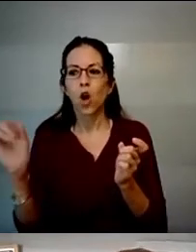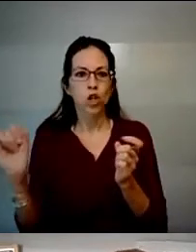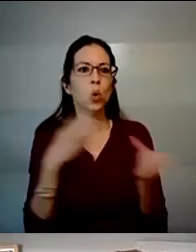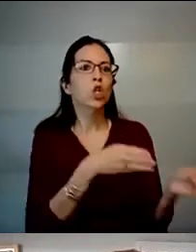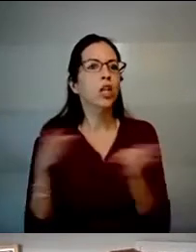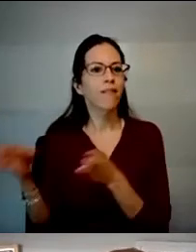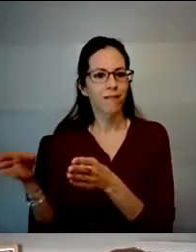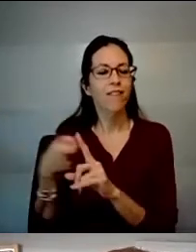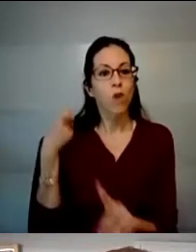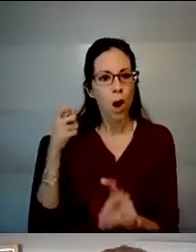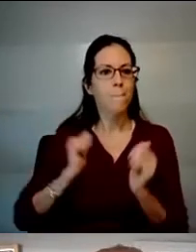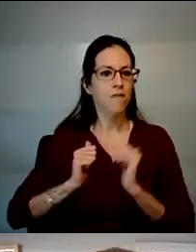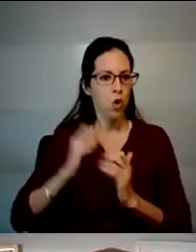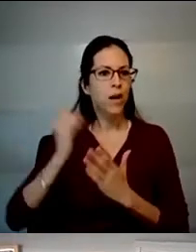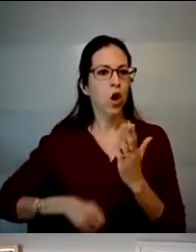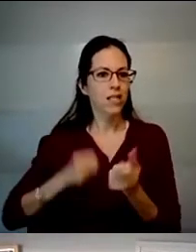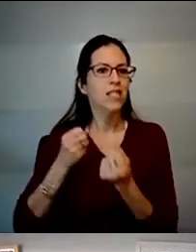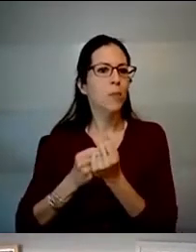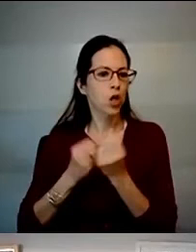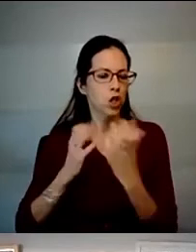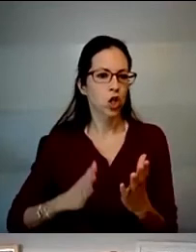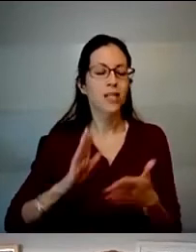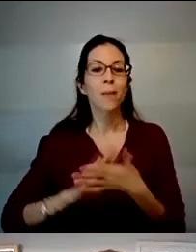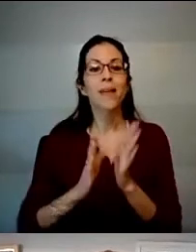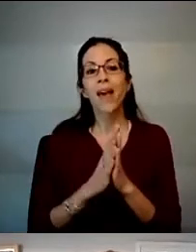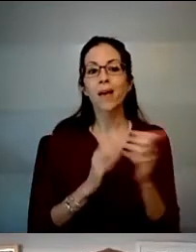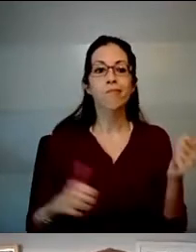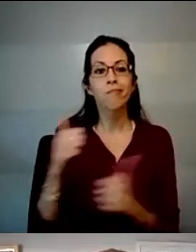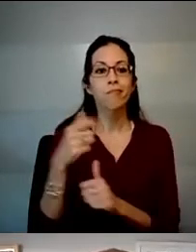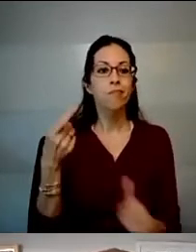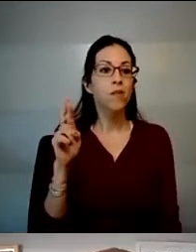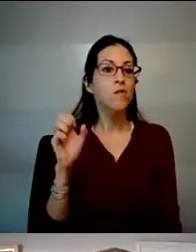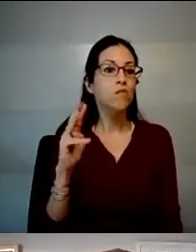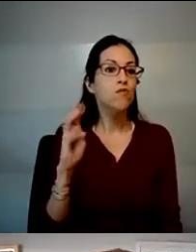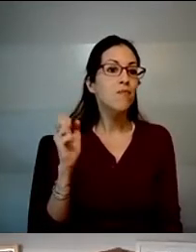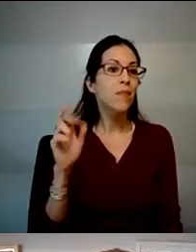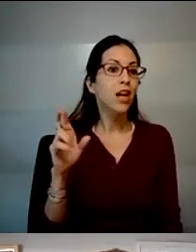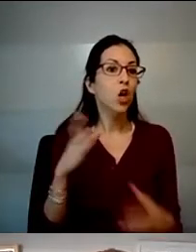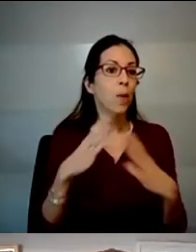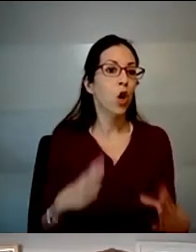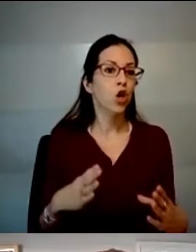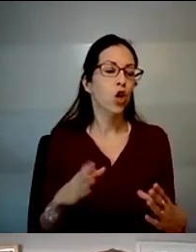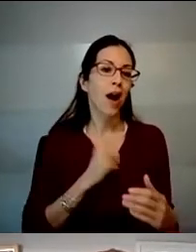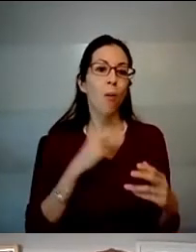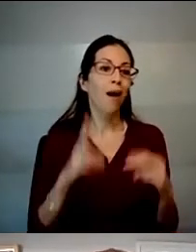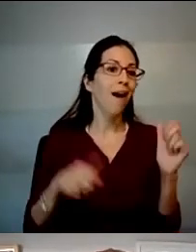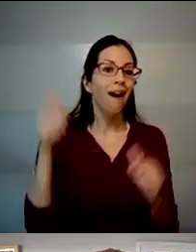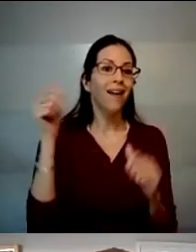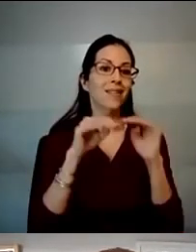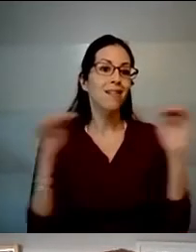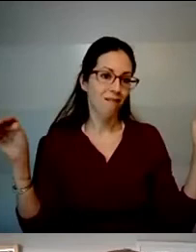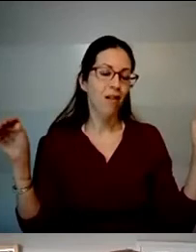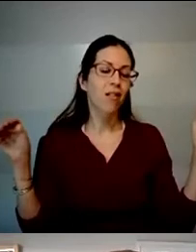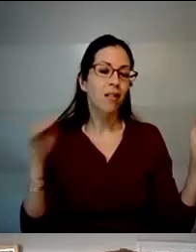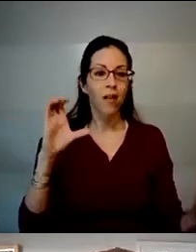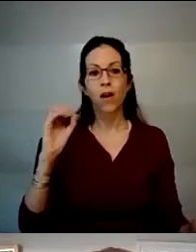performing arts sponsorship and became what we call a premier partner at the Walker, which is kind of our highest level of